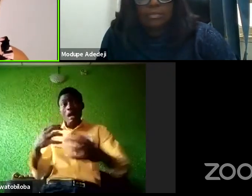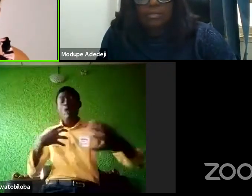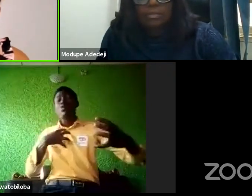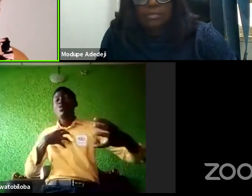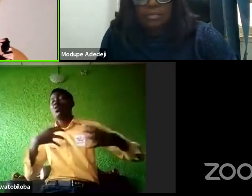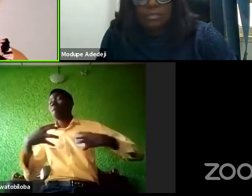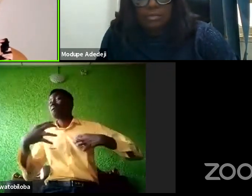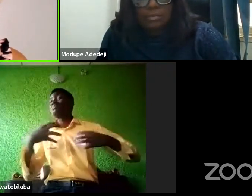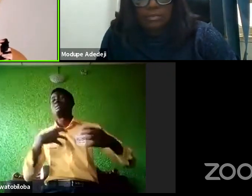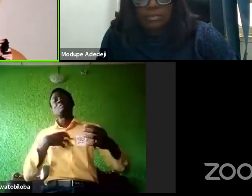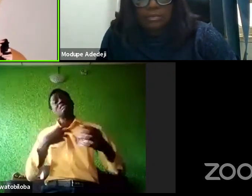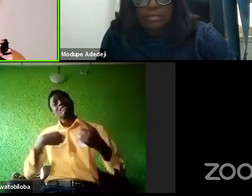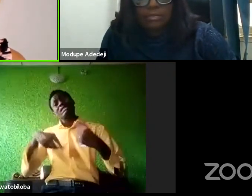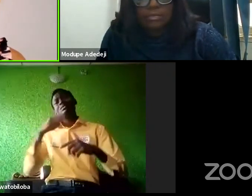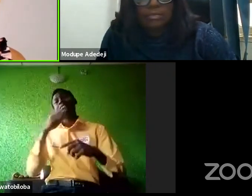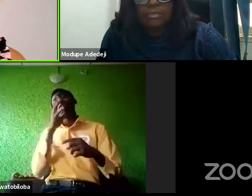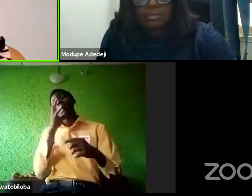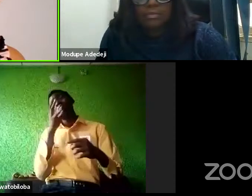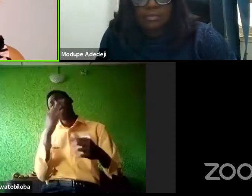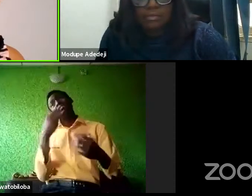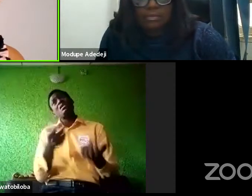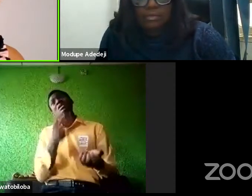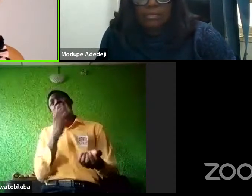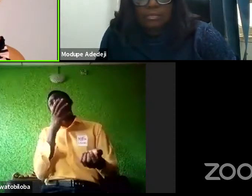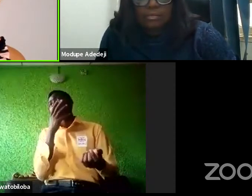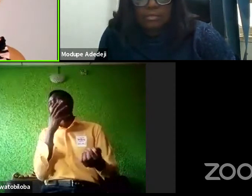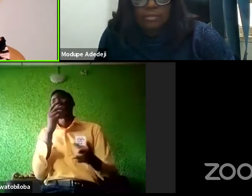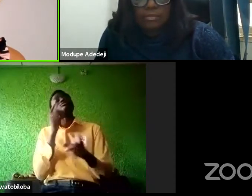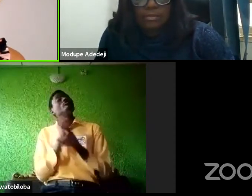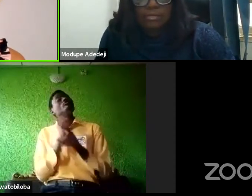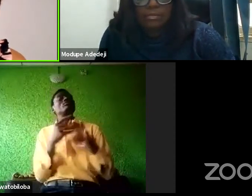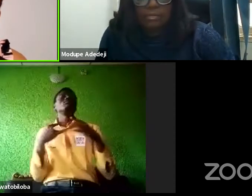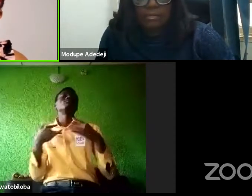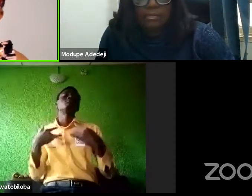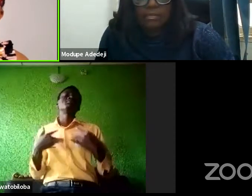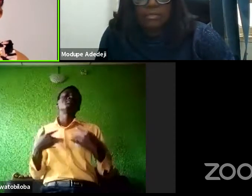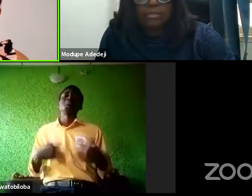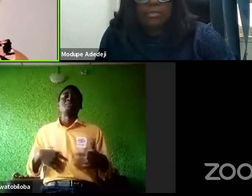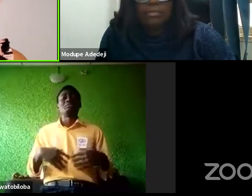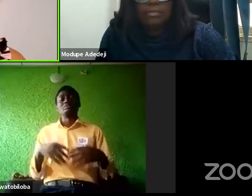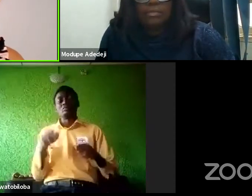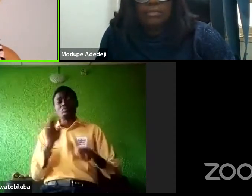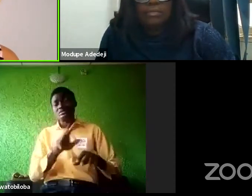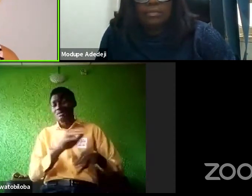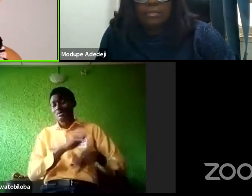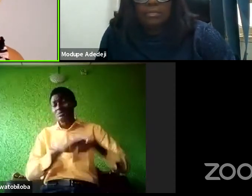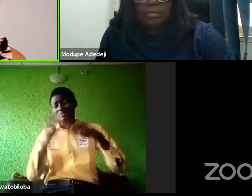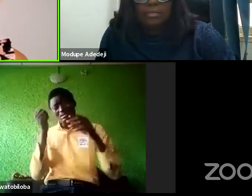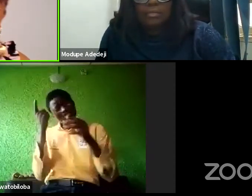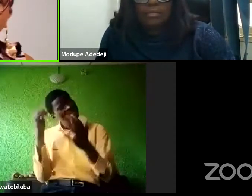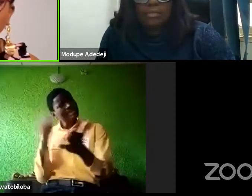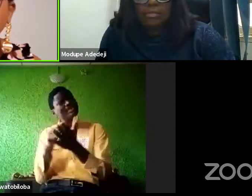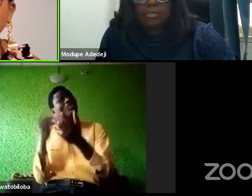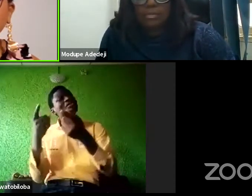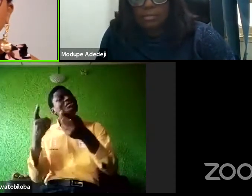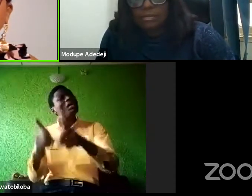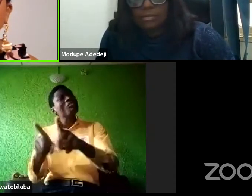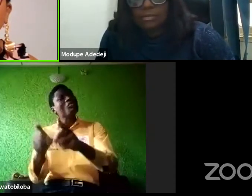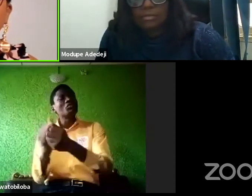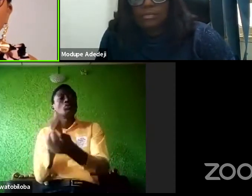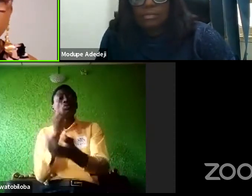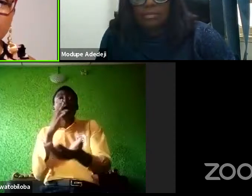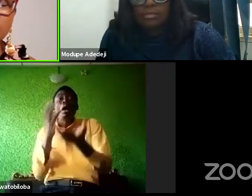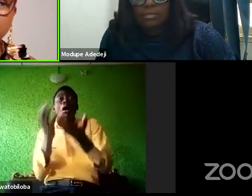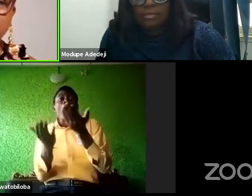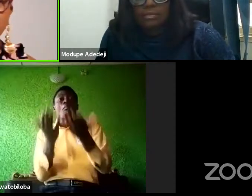nobody seems to understand what is going on. Of course, it takes a lot of energy to, you're seeking counsel from a psychologist and